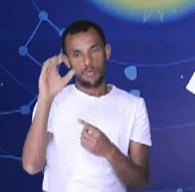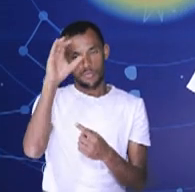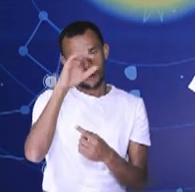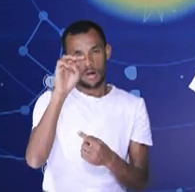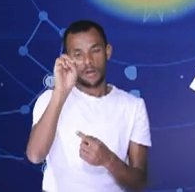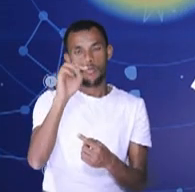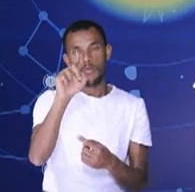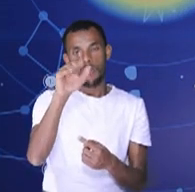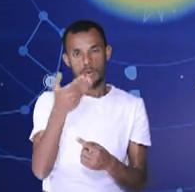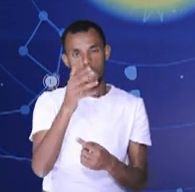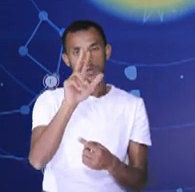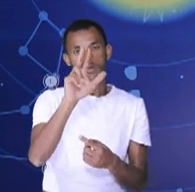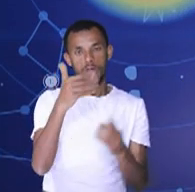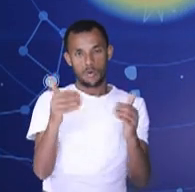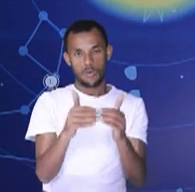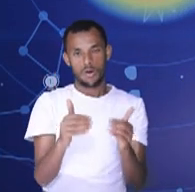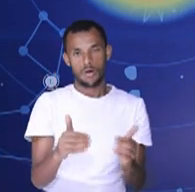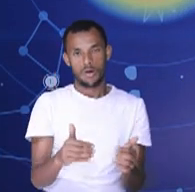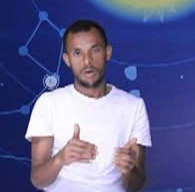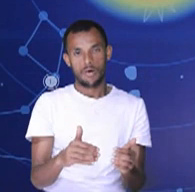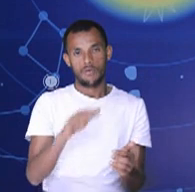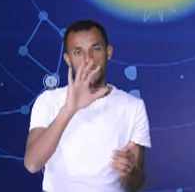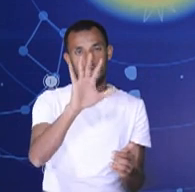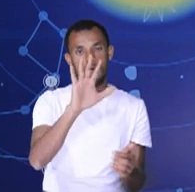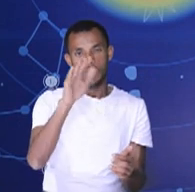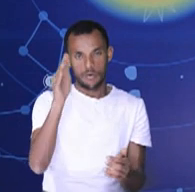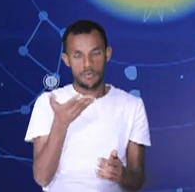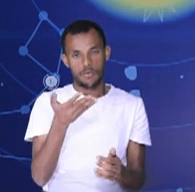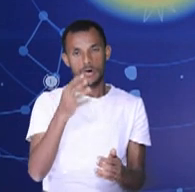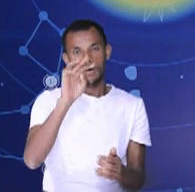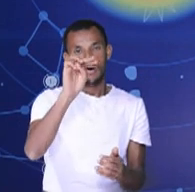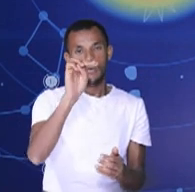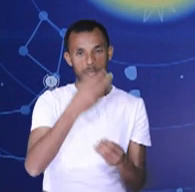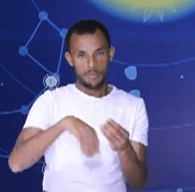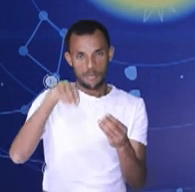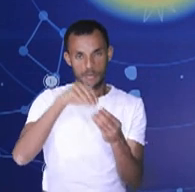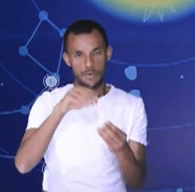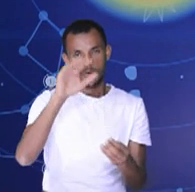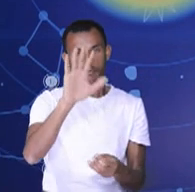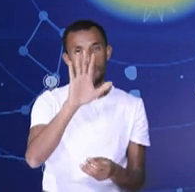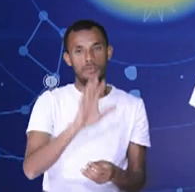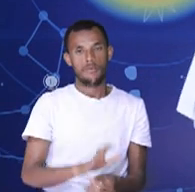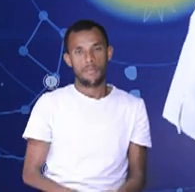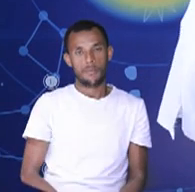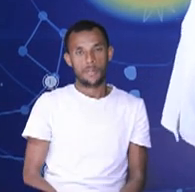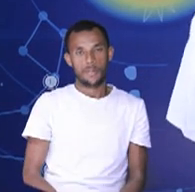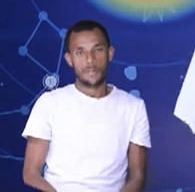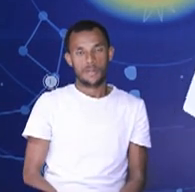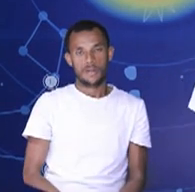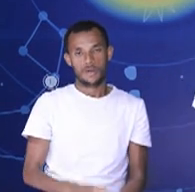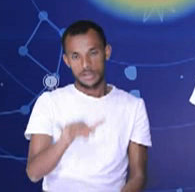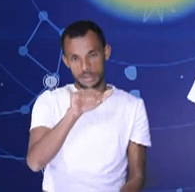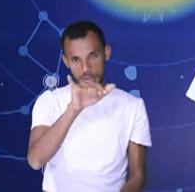here, 1 over 3 equals to 5 over m plus 5. So